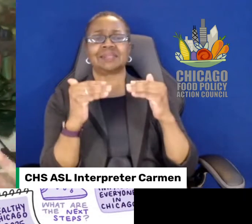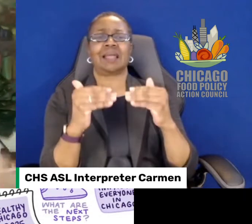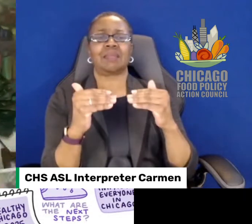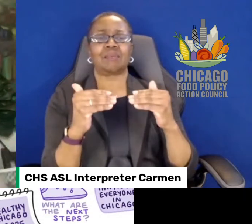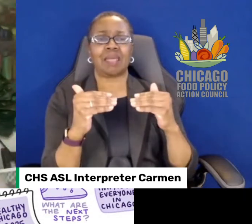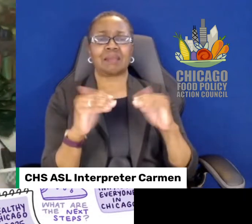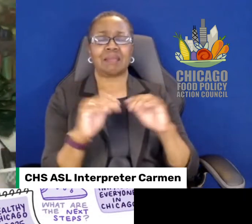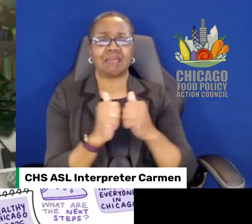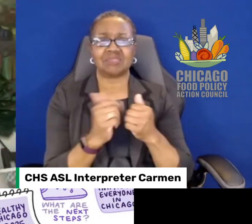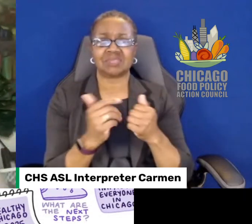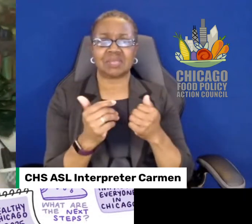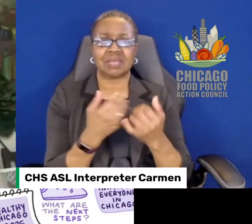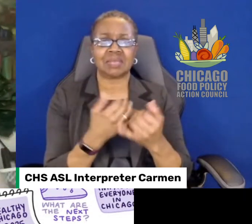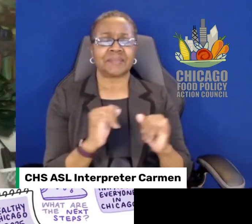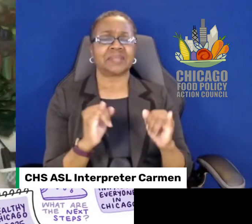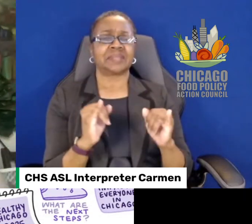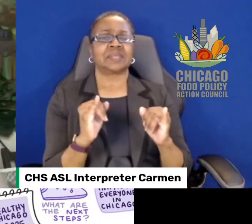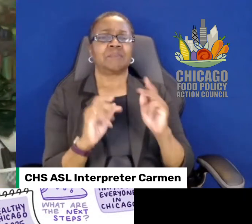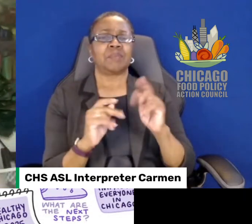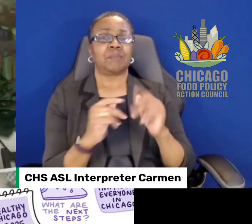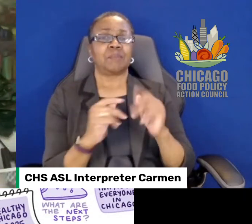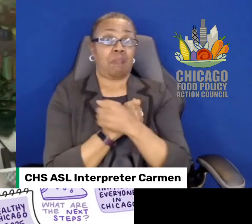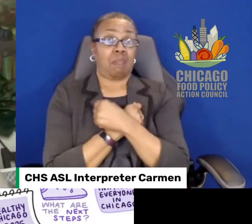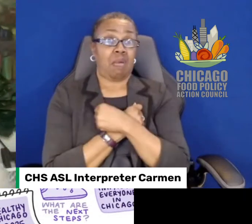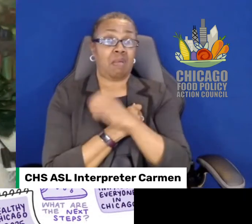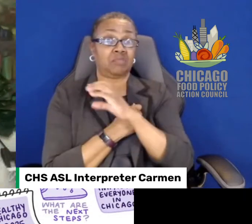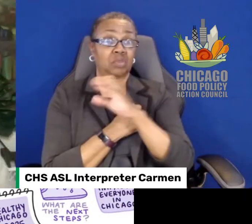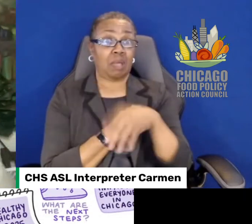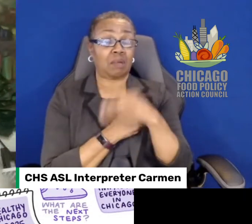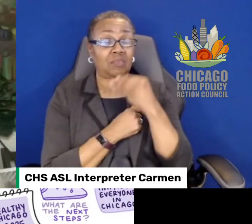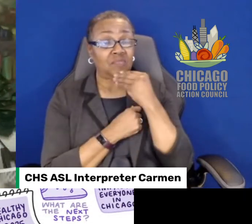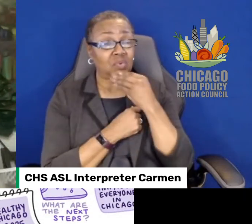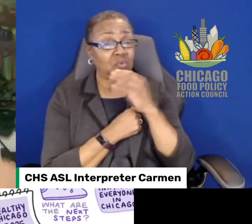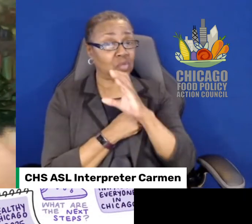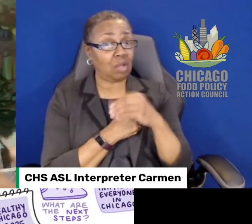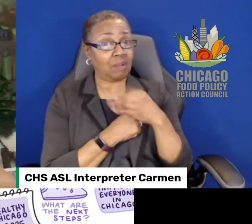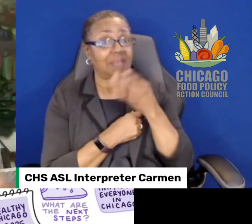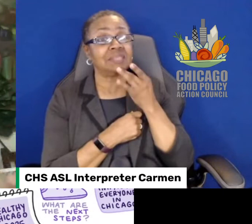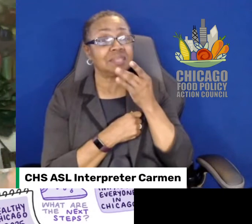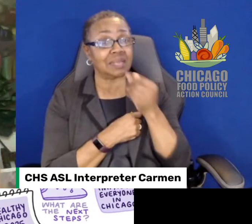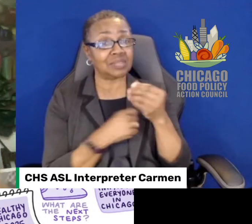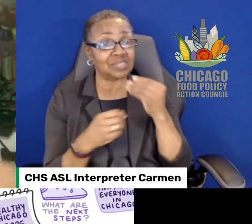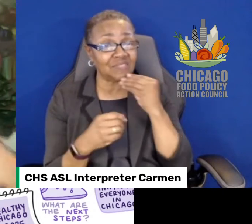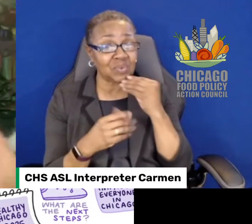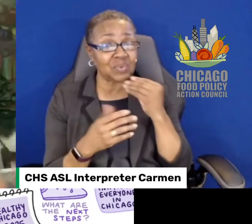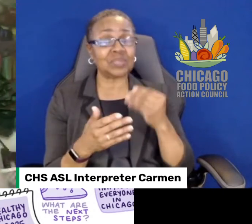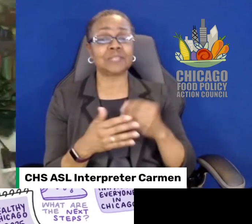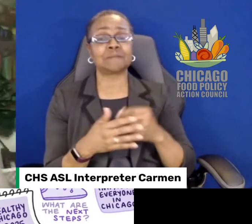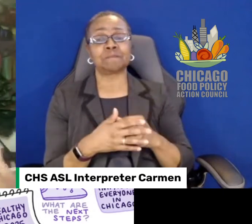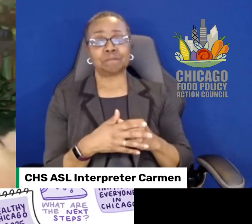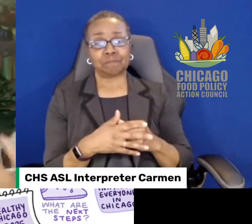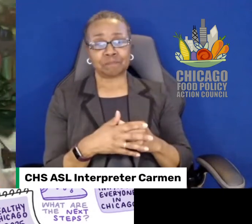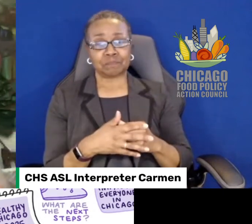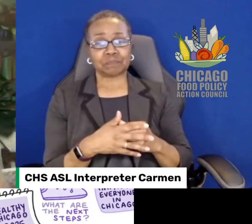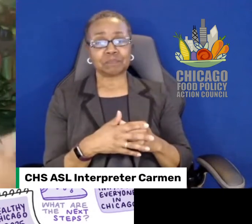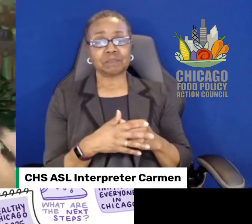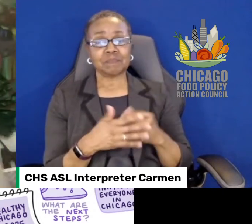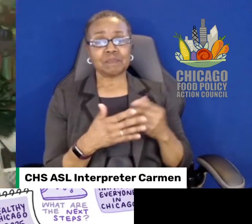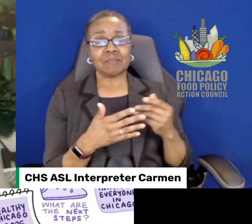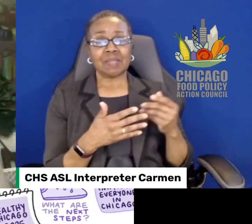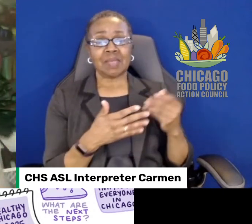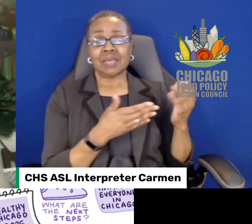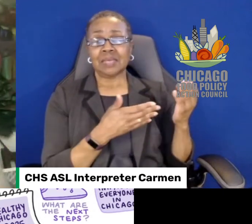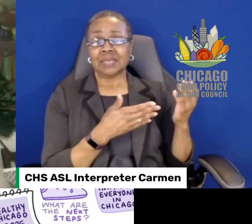something people love some Chicago food. We got good food here. And to be able to bring, to